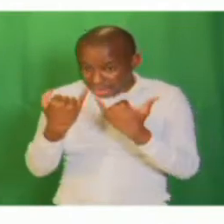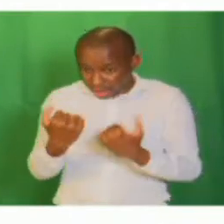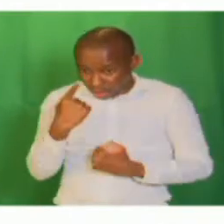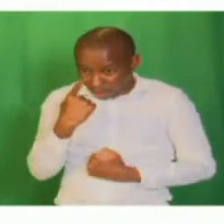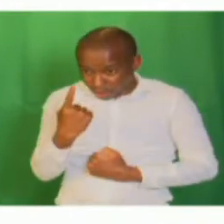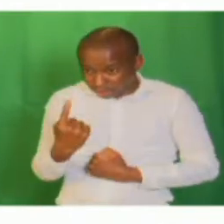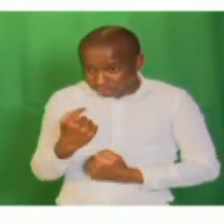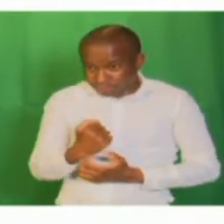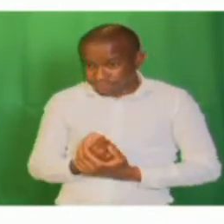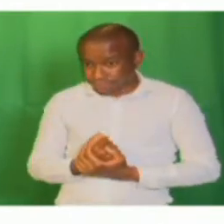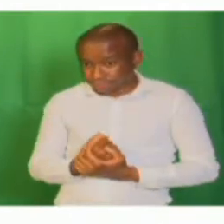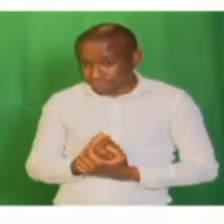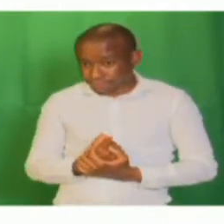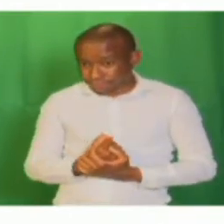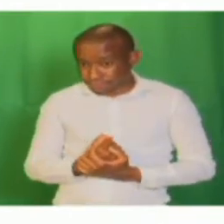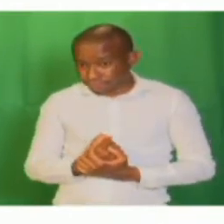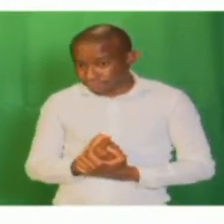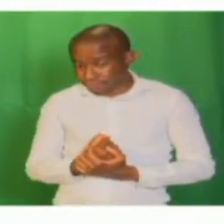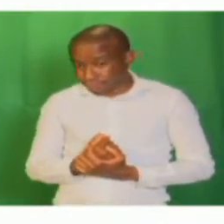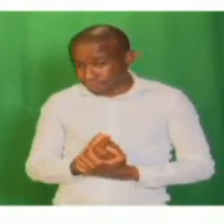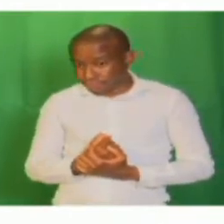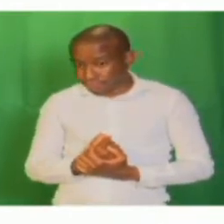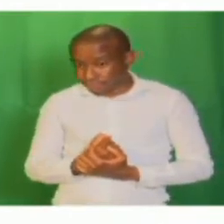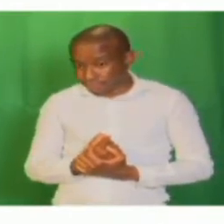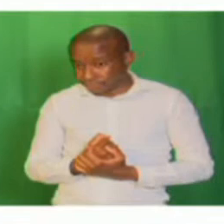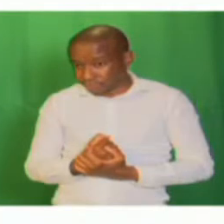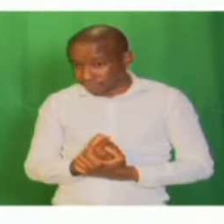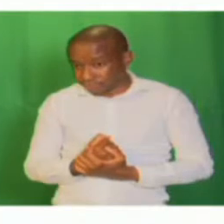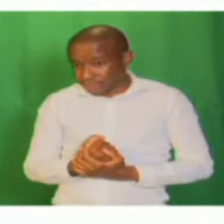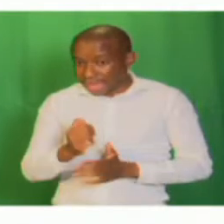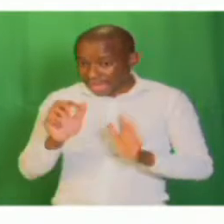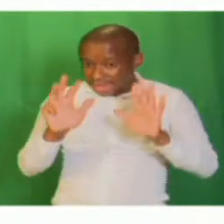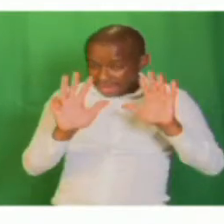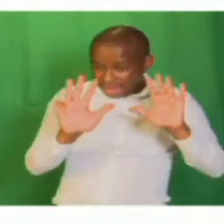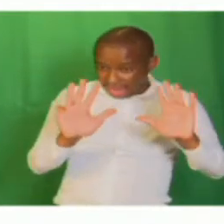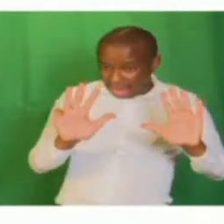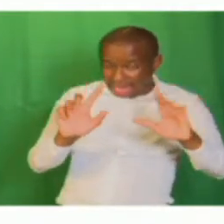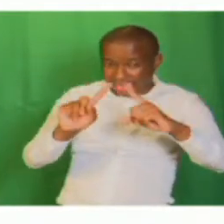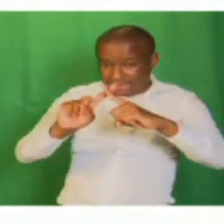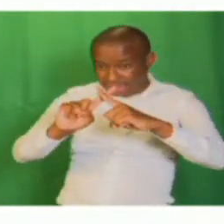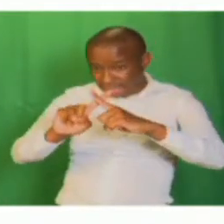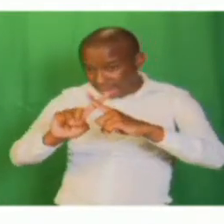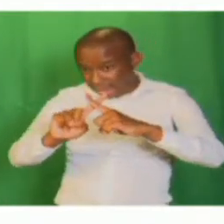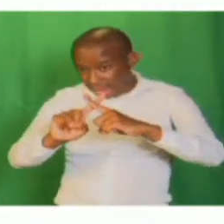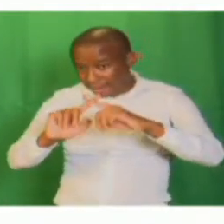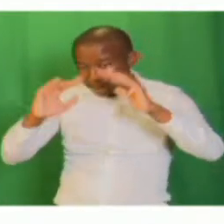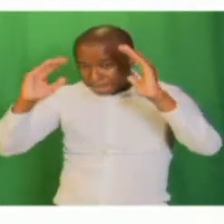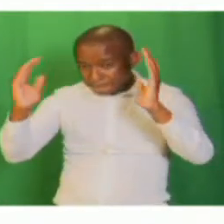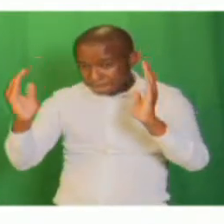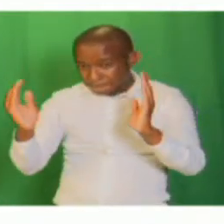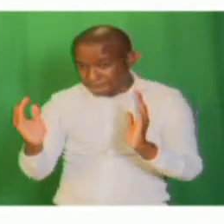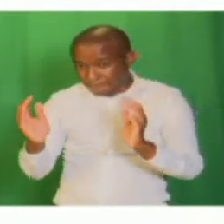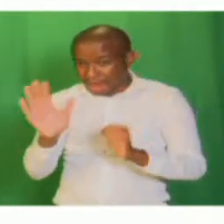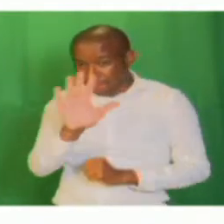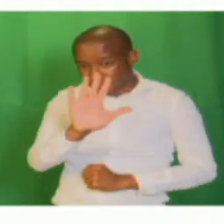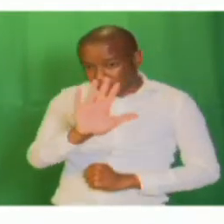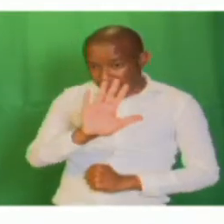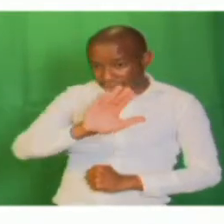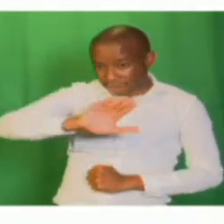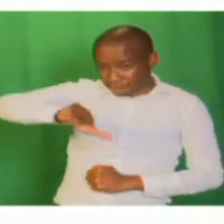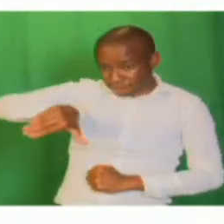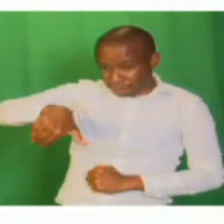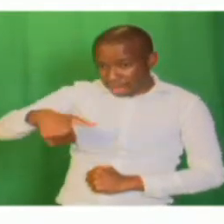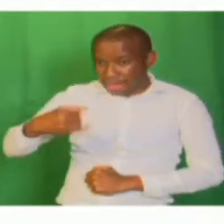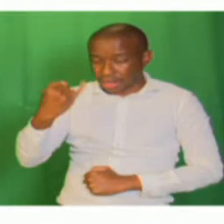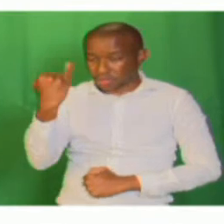here that we are going to be using is 9 times bracket 5